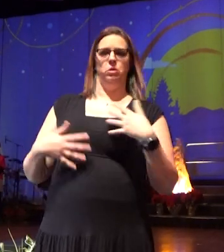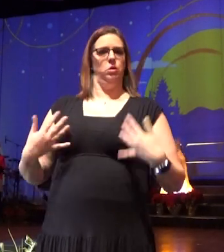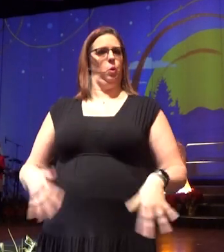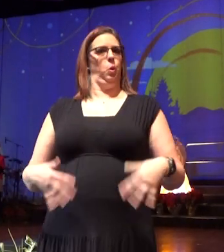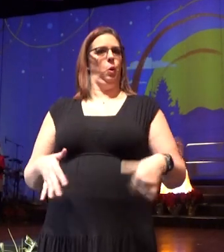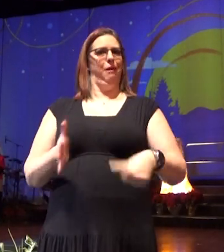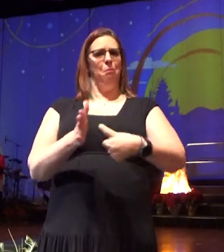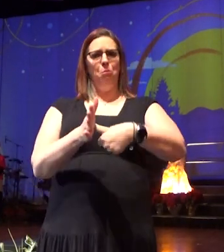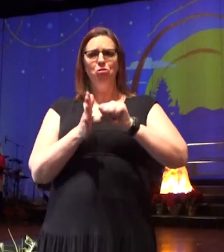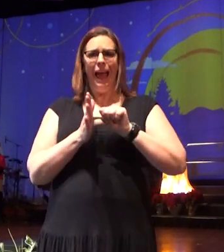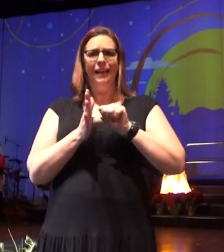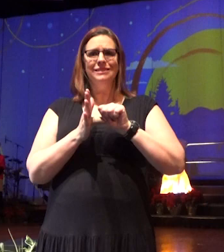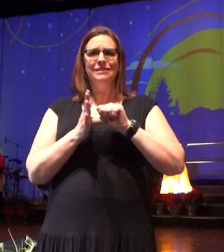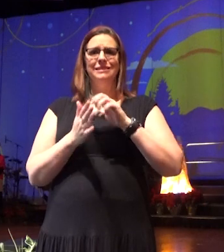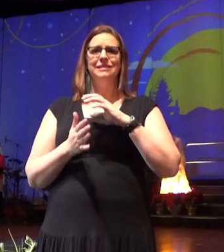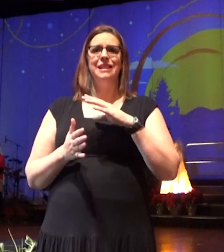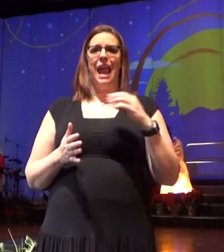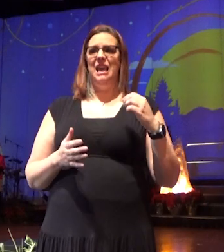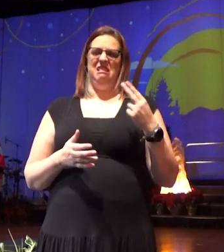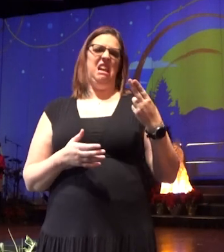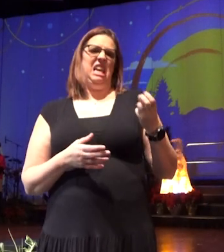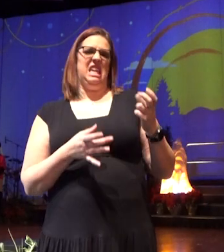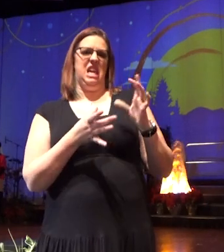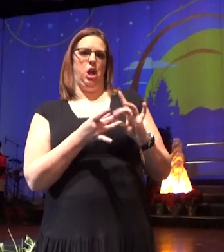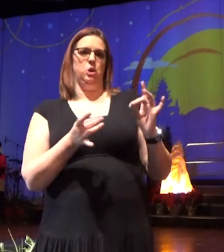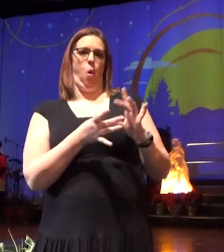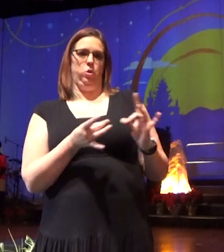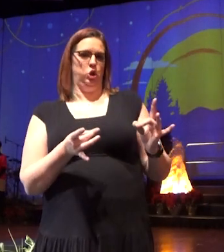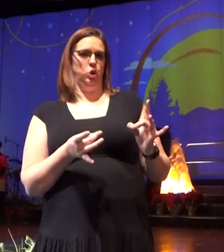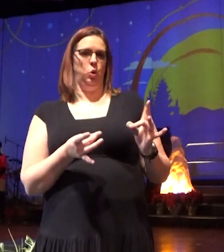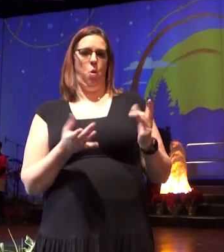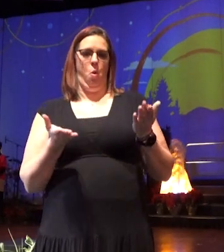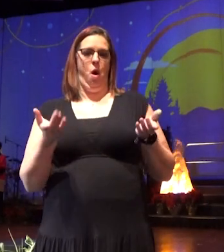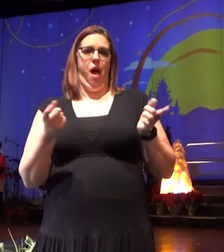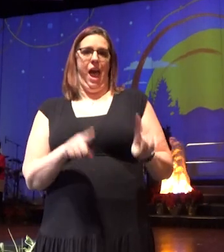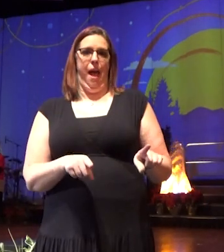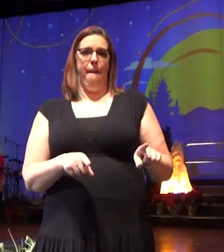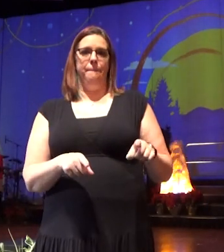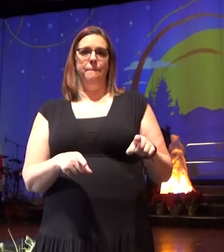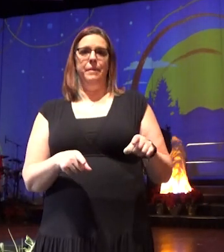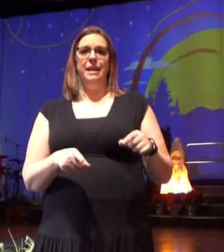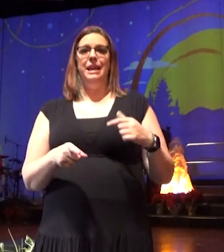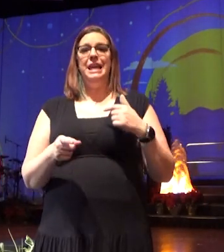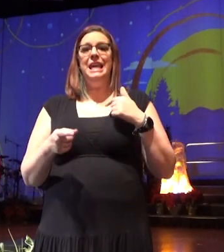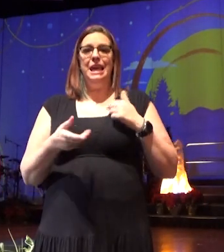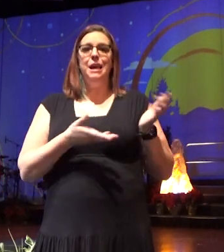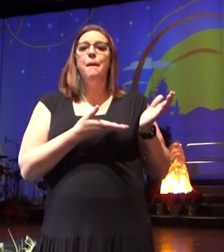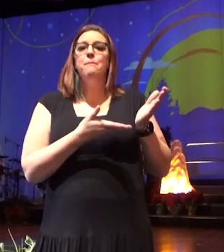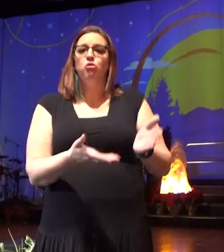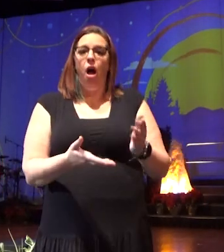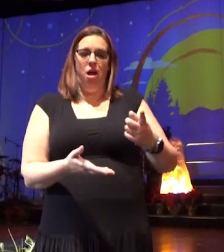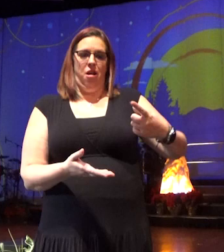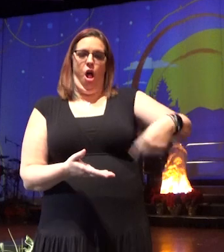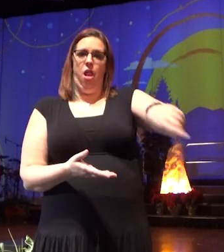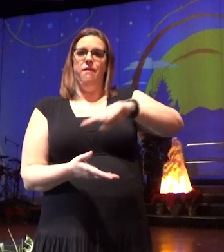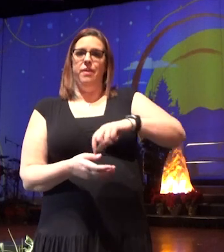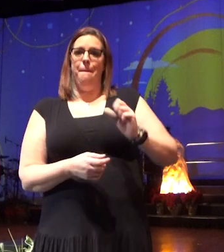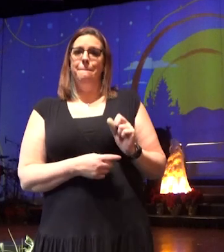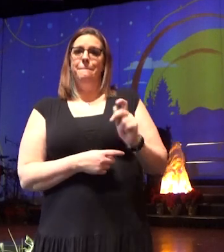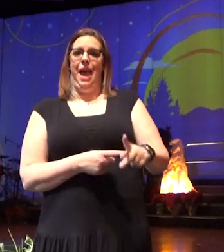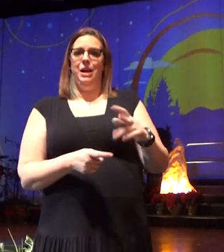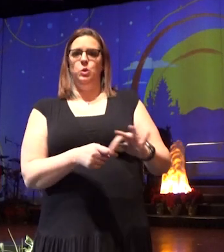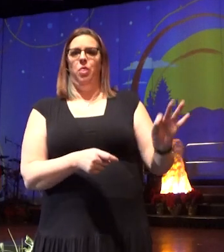impressed, and he told you what he did. He brought them back to their spirit.